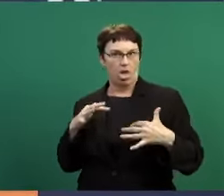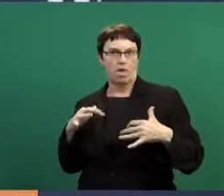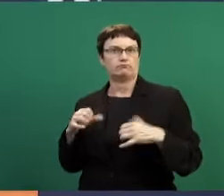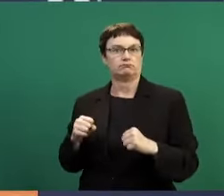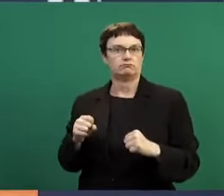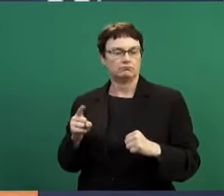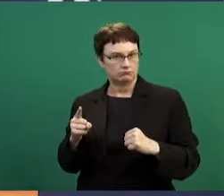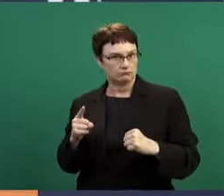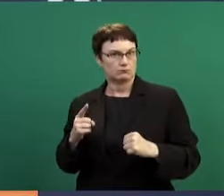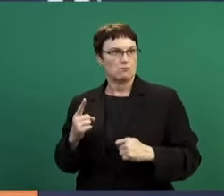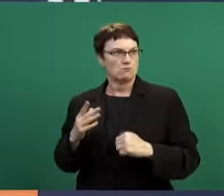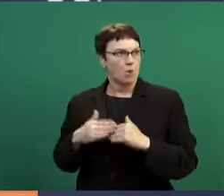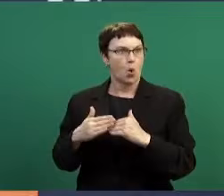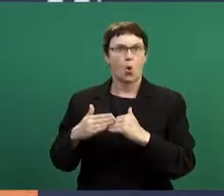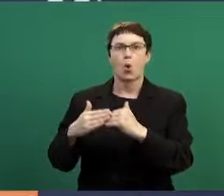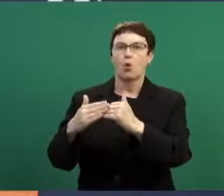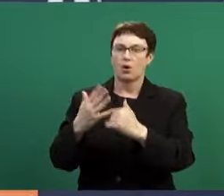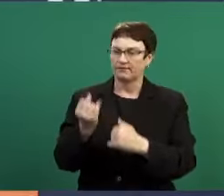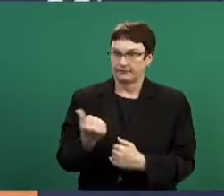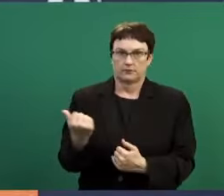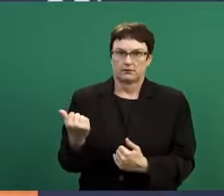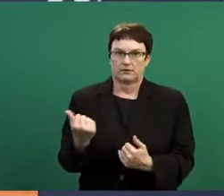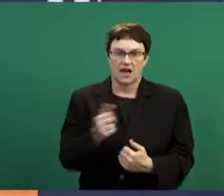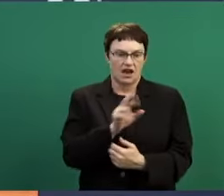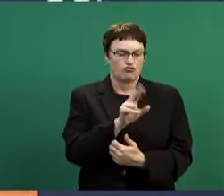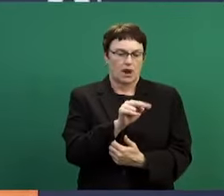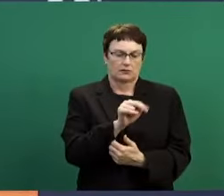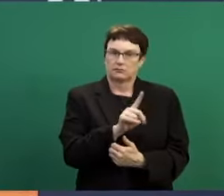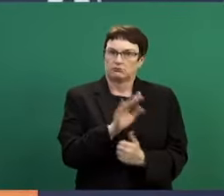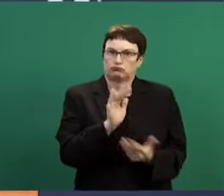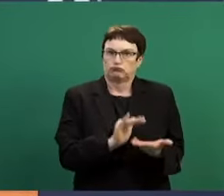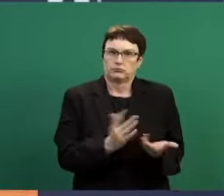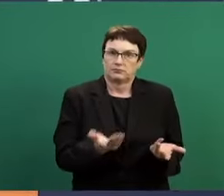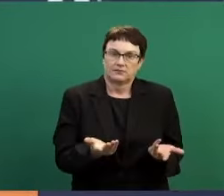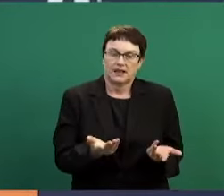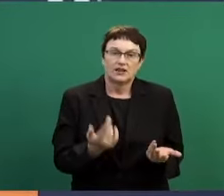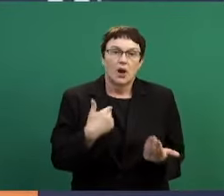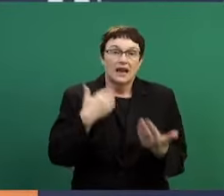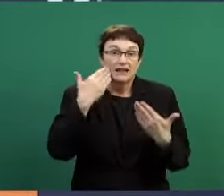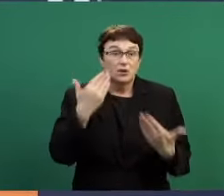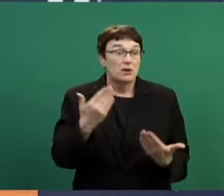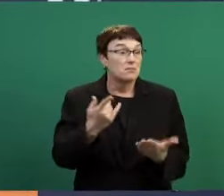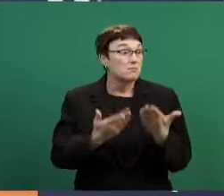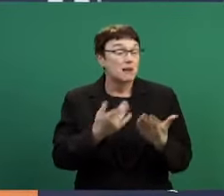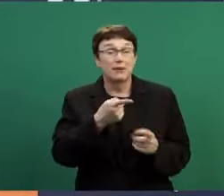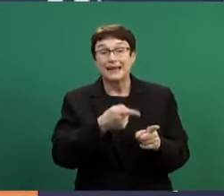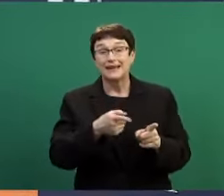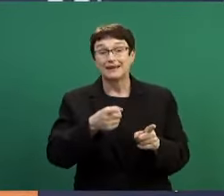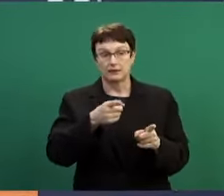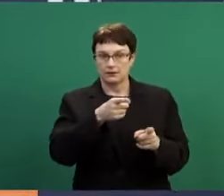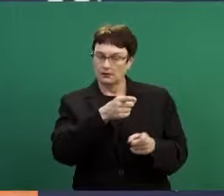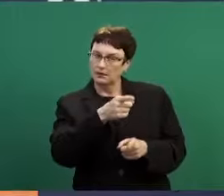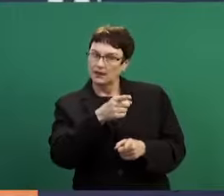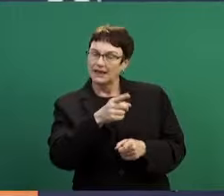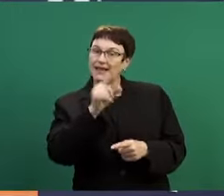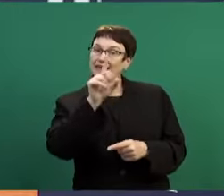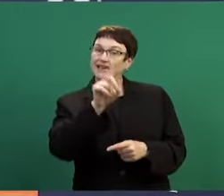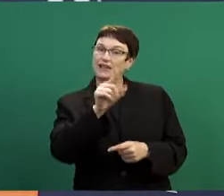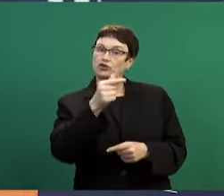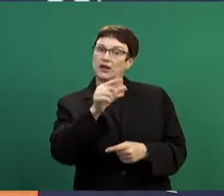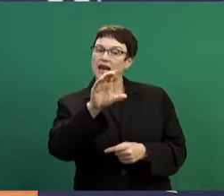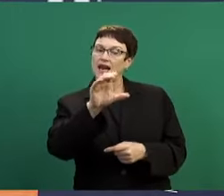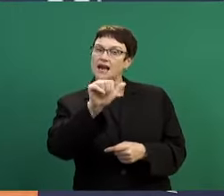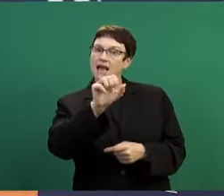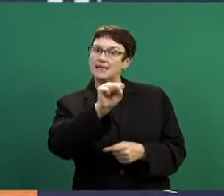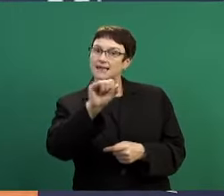space. We watched those, and I don't know if DG Kasim would want to add at some stage. He sits in a BIS